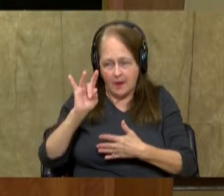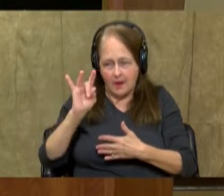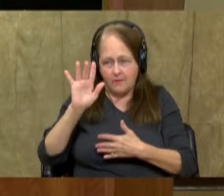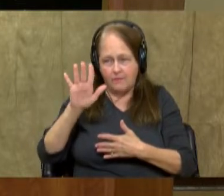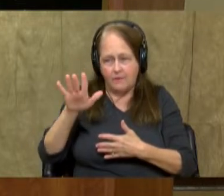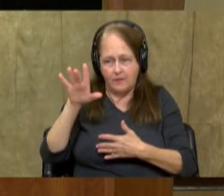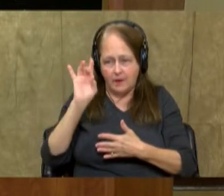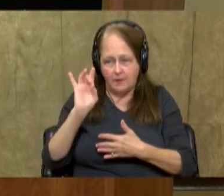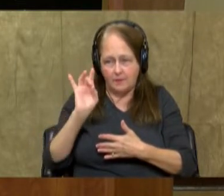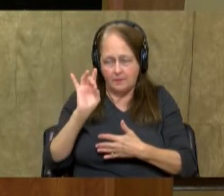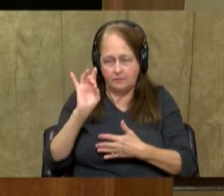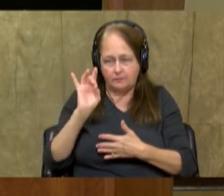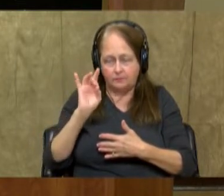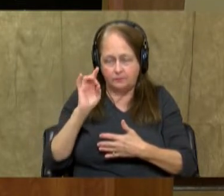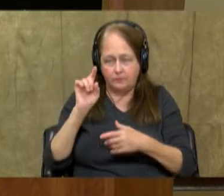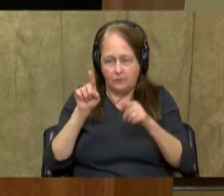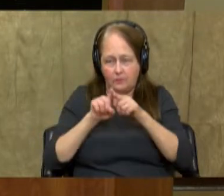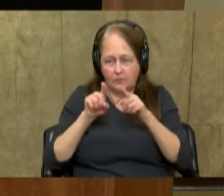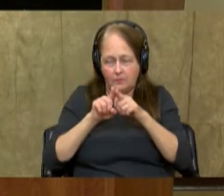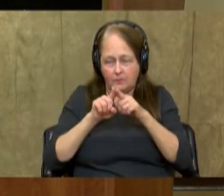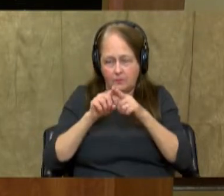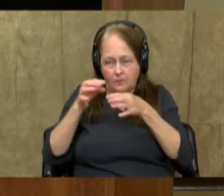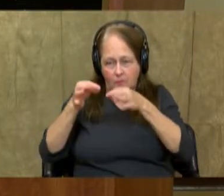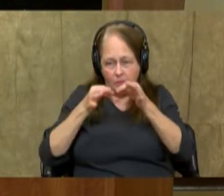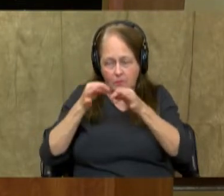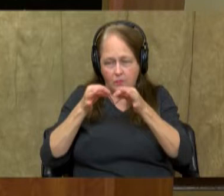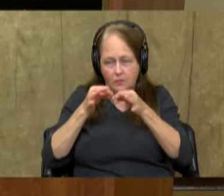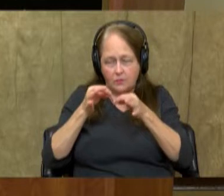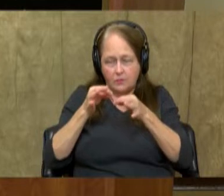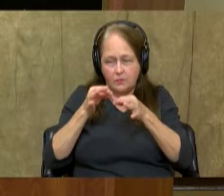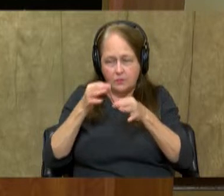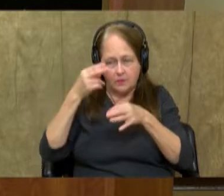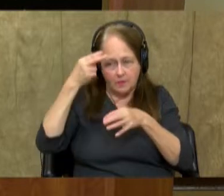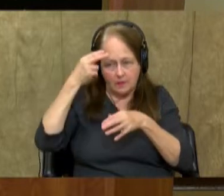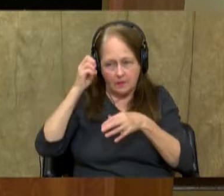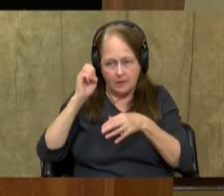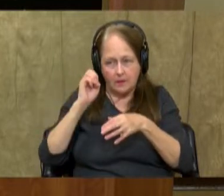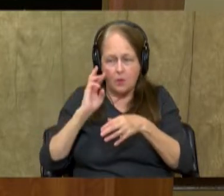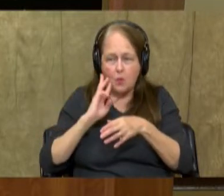1858. It also elaborates on the fact that he was